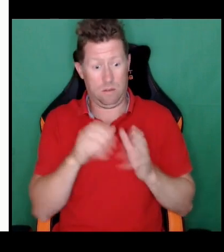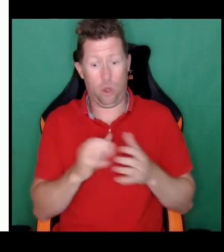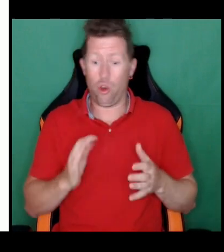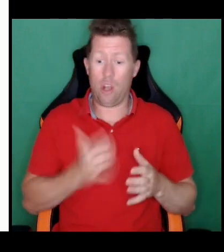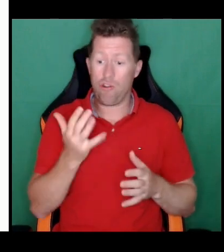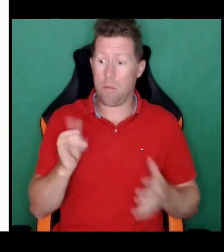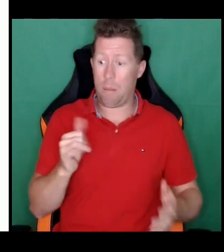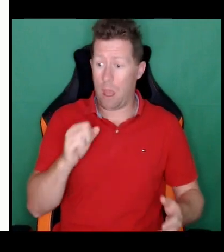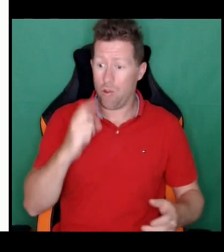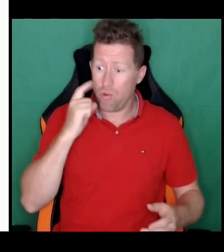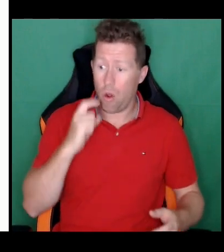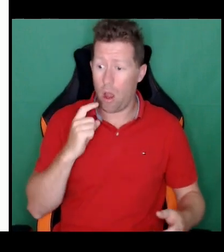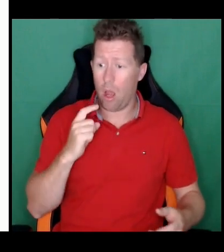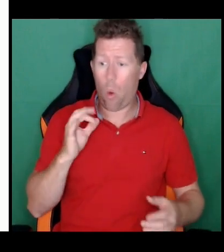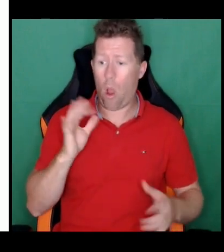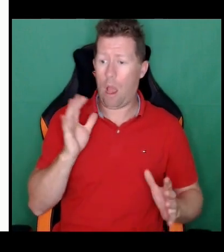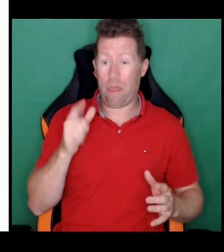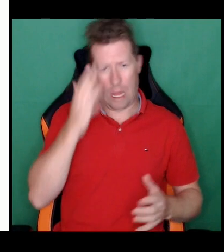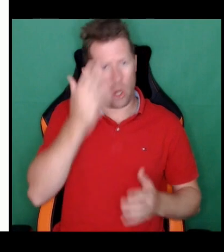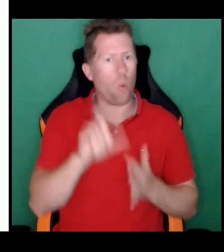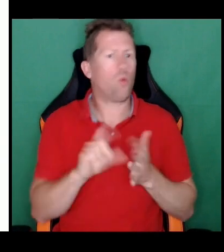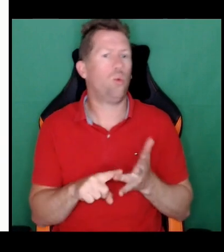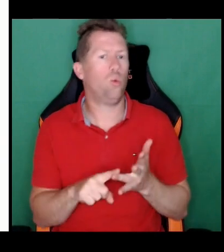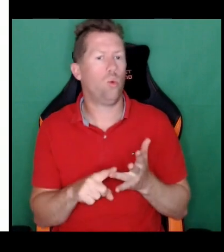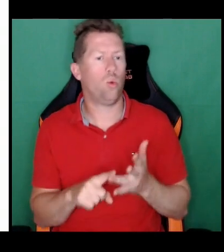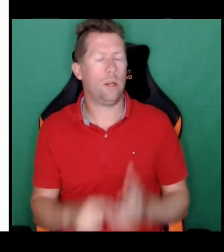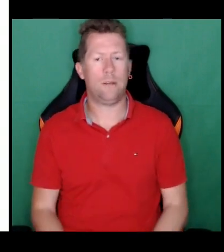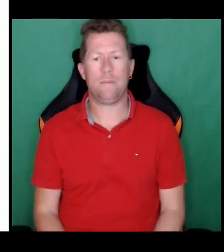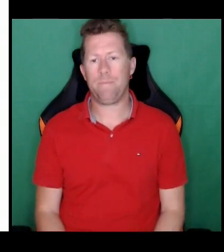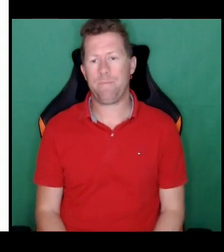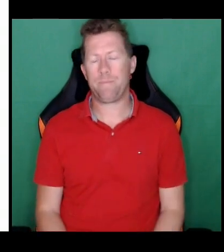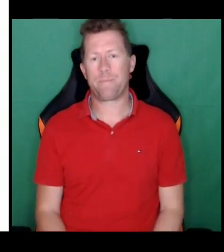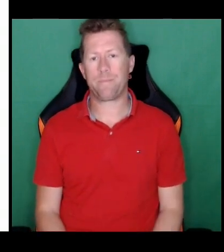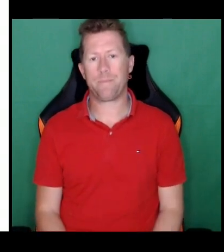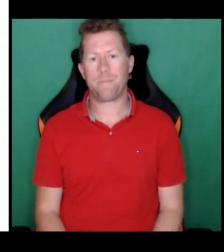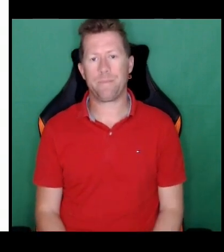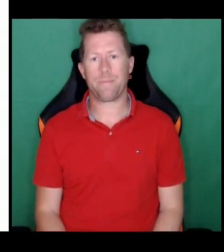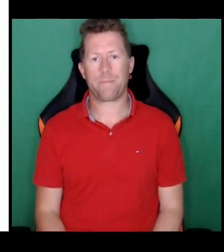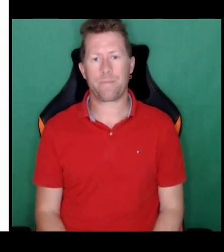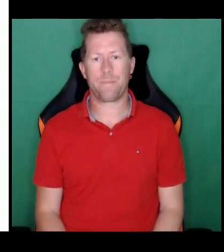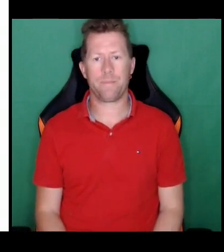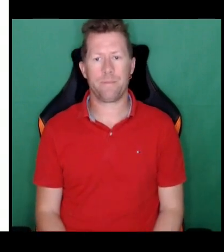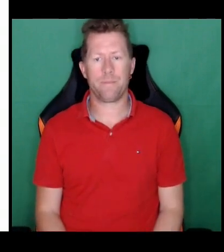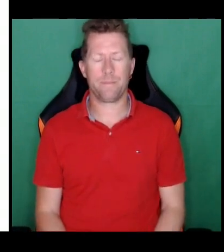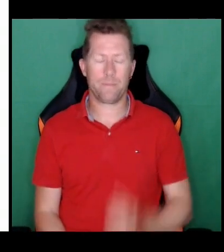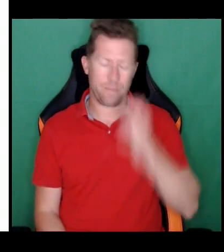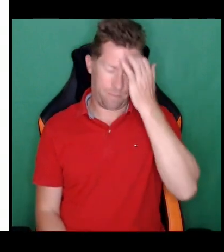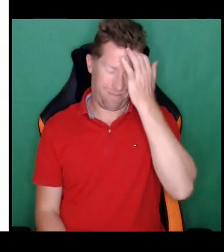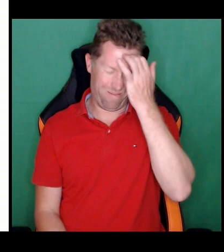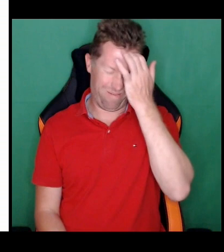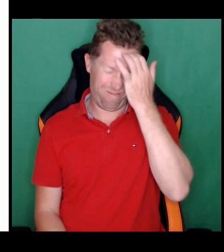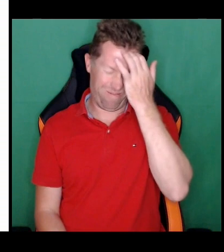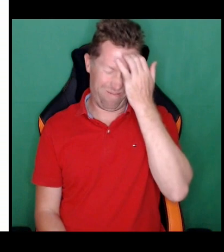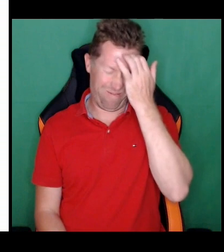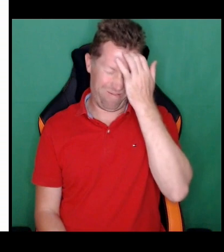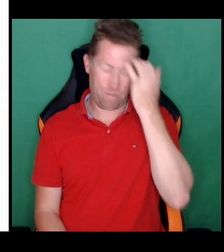capability as, again, they move through high school. So what do